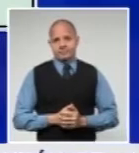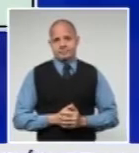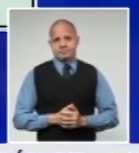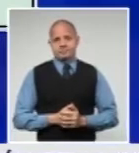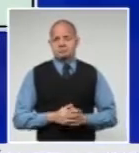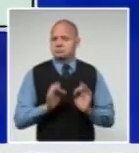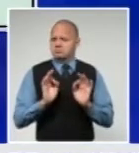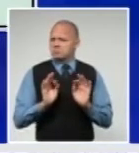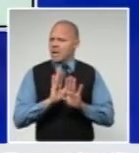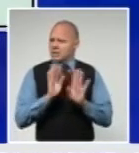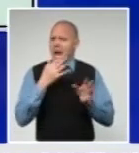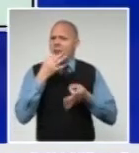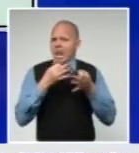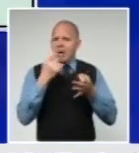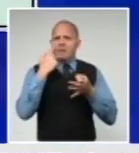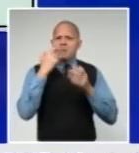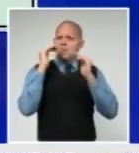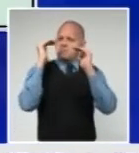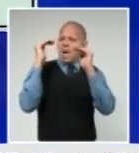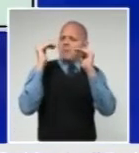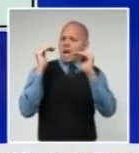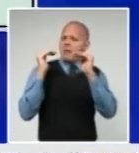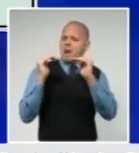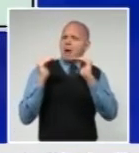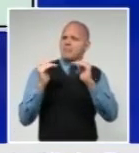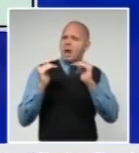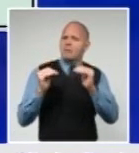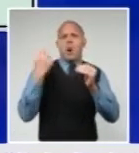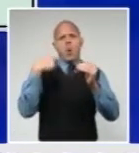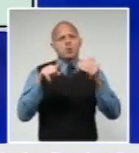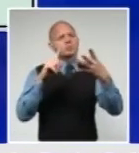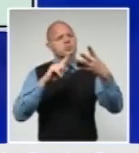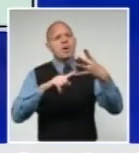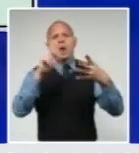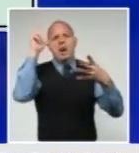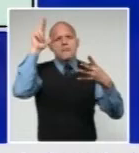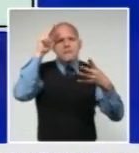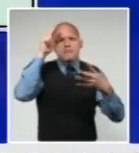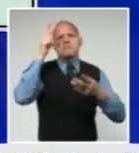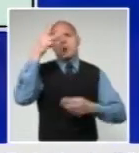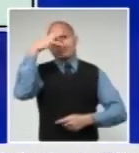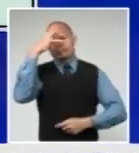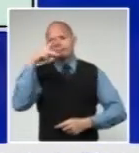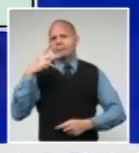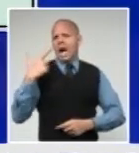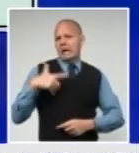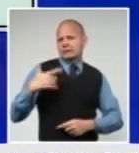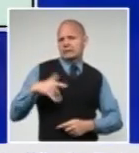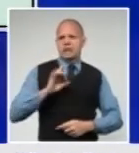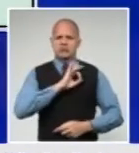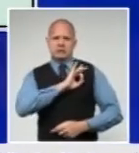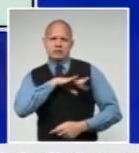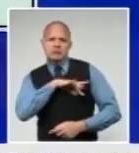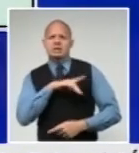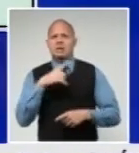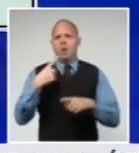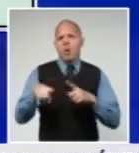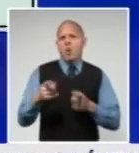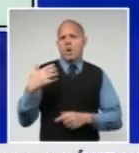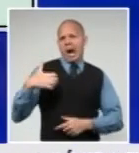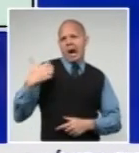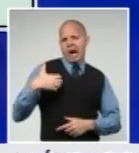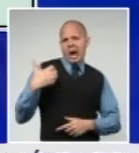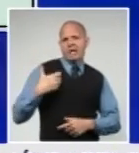Ecuador, Bolivia, Dominican Republic, Panama, Guatemala, Honduras, and Cuba occupies the